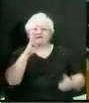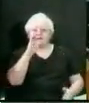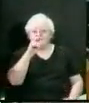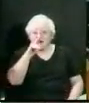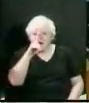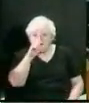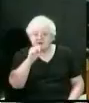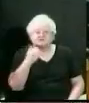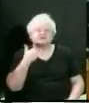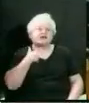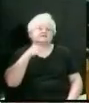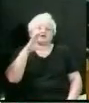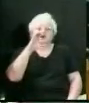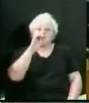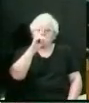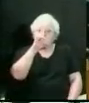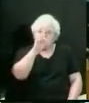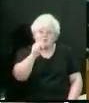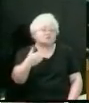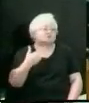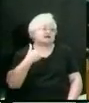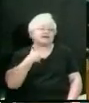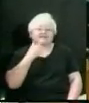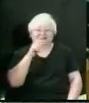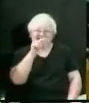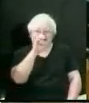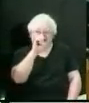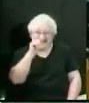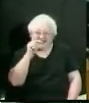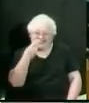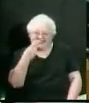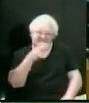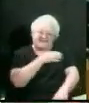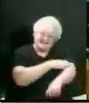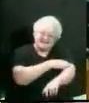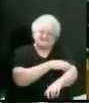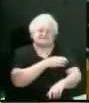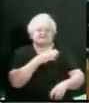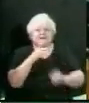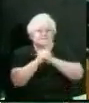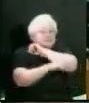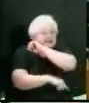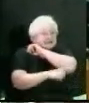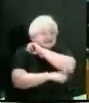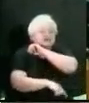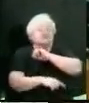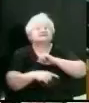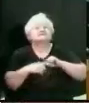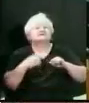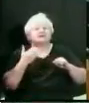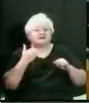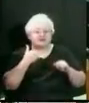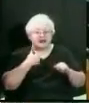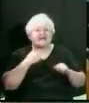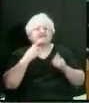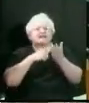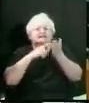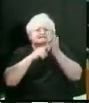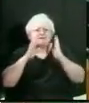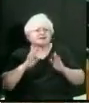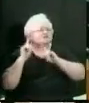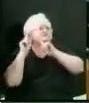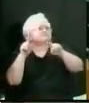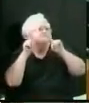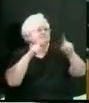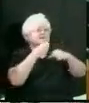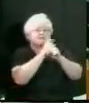It involves having codes that have teeth. It means having penalties that have teeth, and it means having inspectors out there on the site